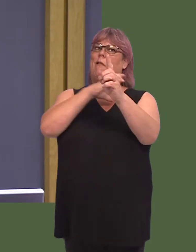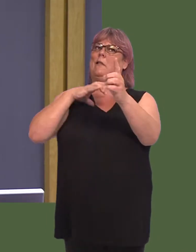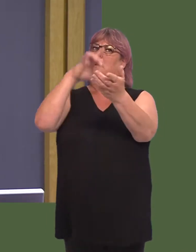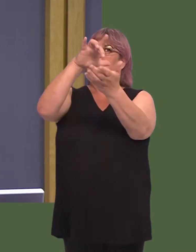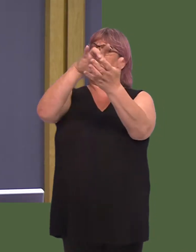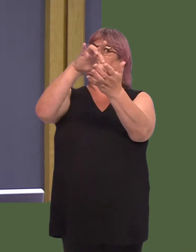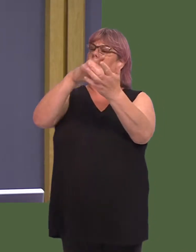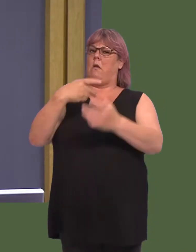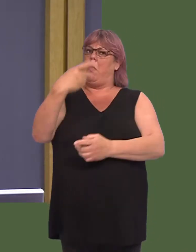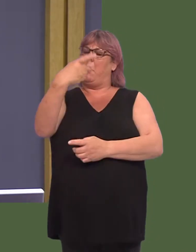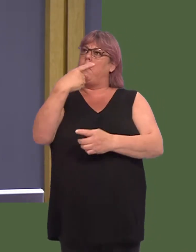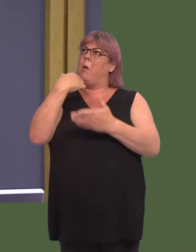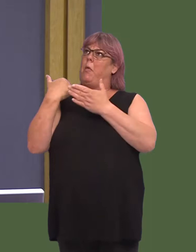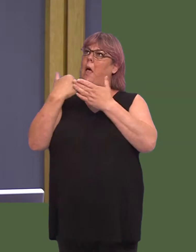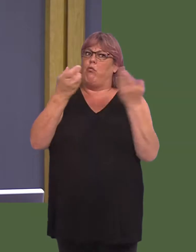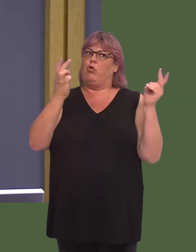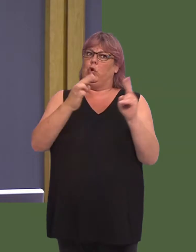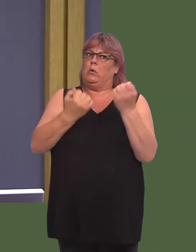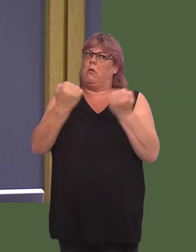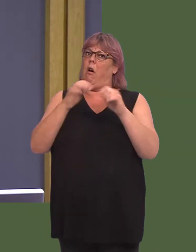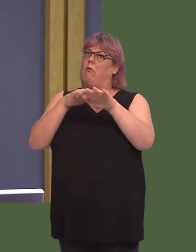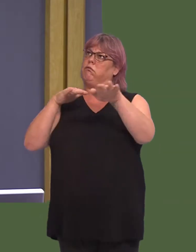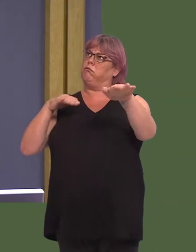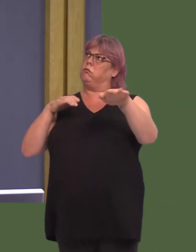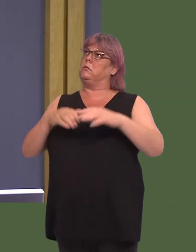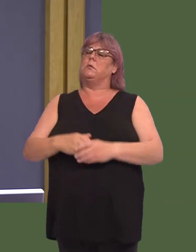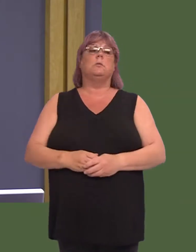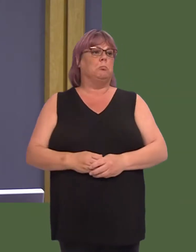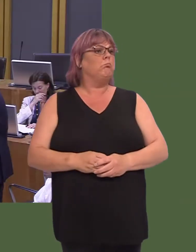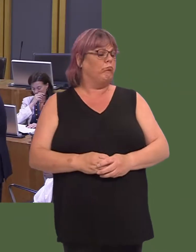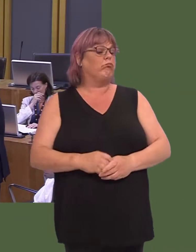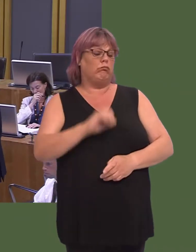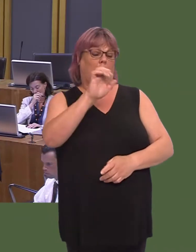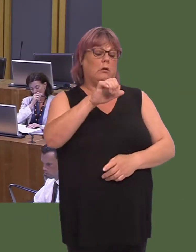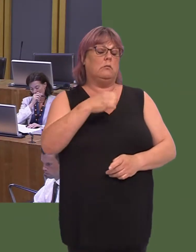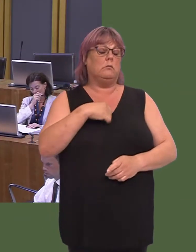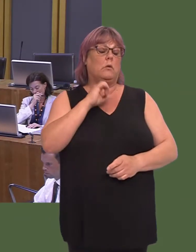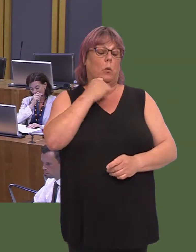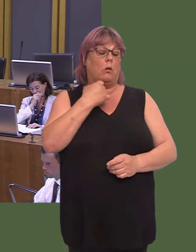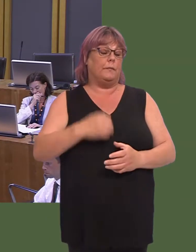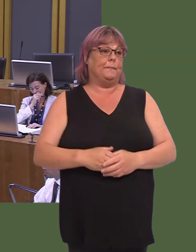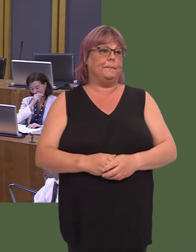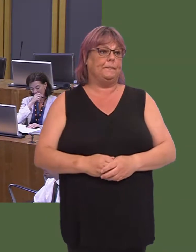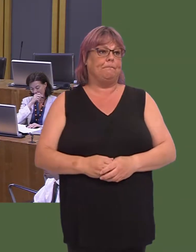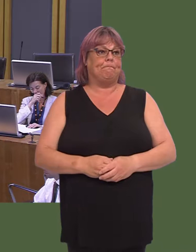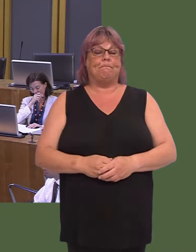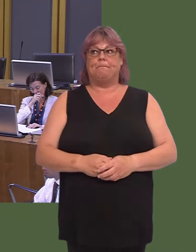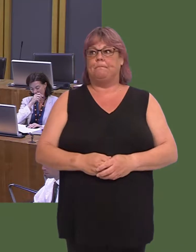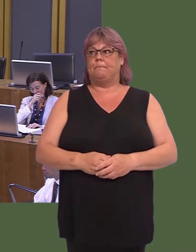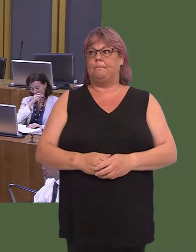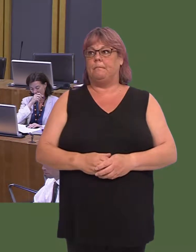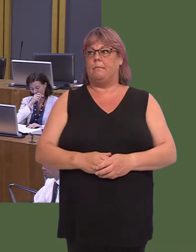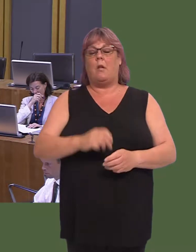Cancer Centre, that these will aid traffic congestion in the city of Cardiff? Yes, I do. I think it's hugely important.